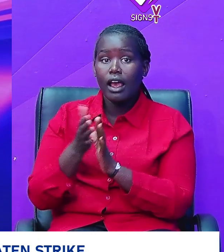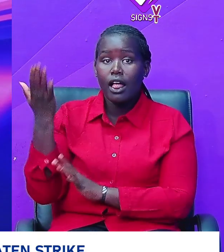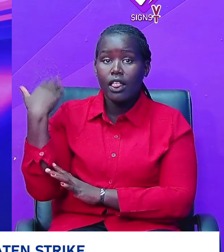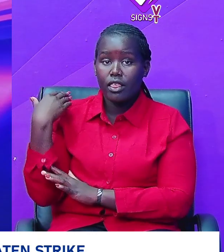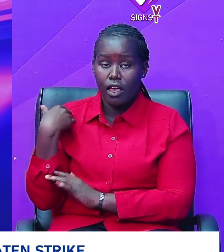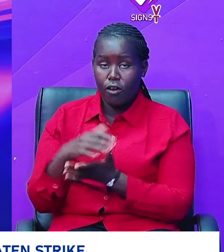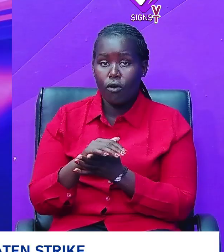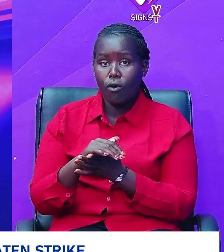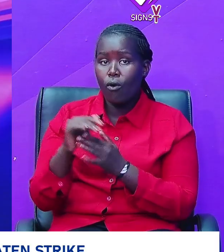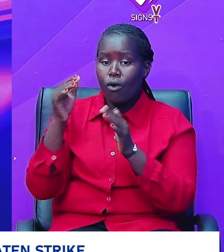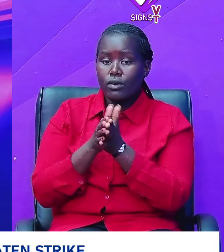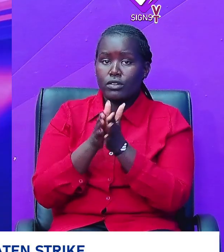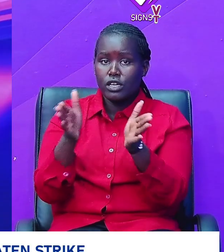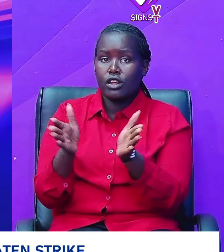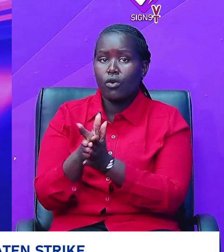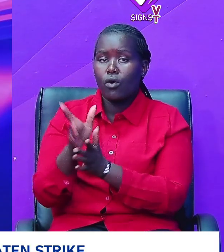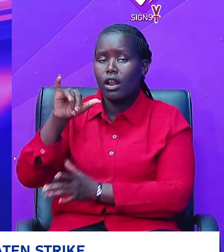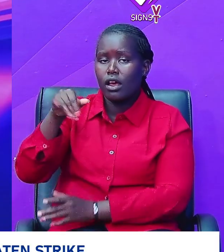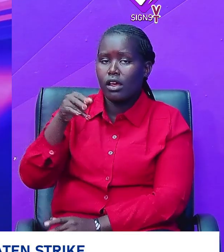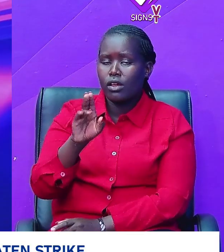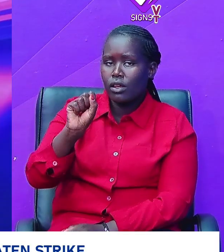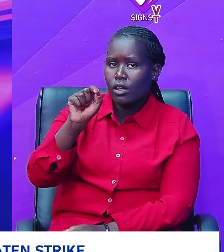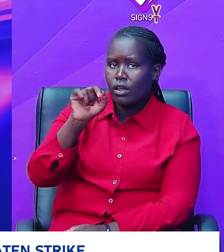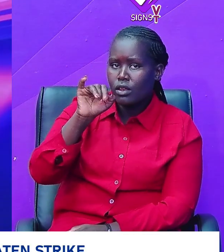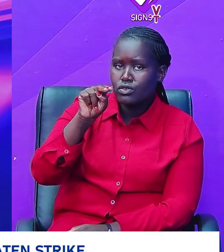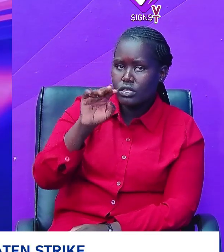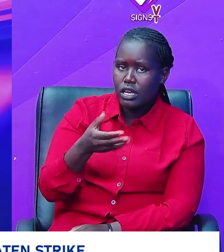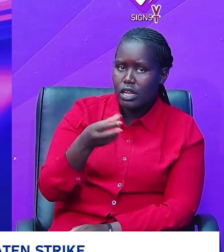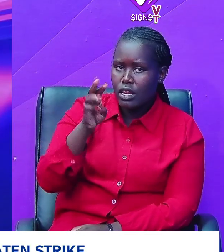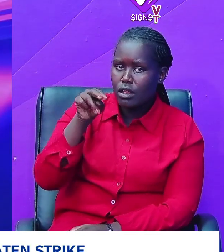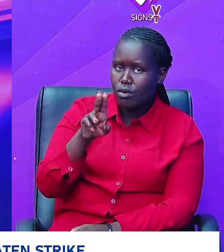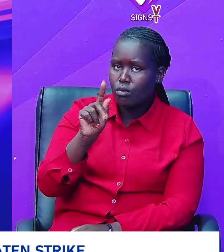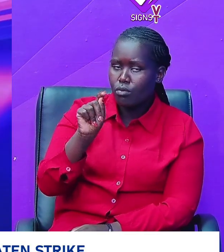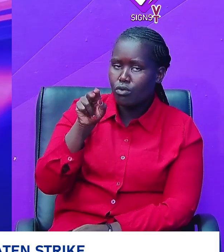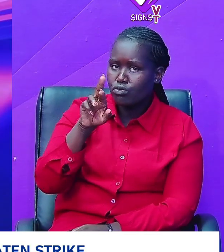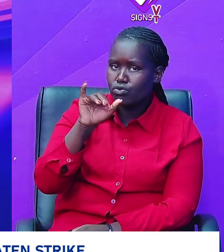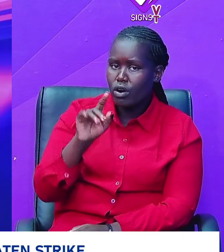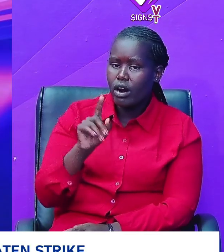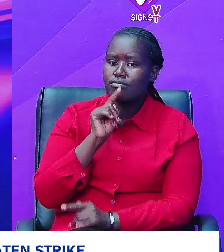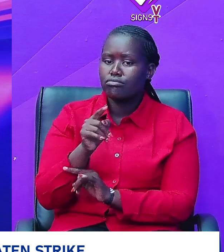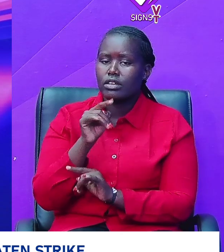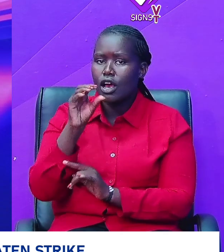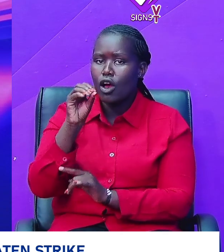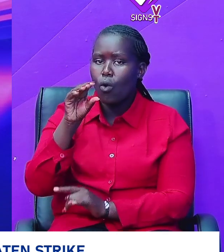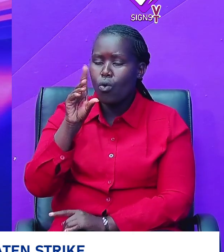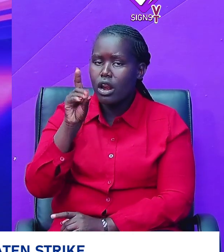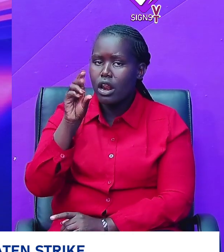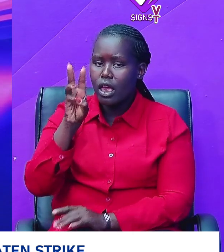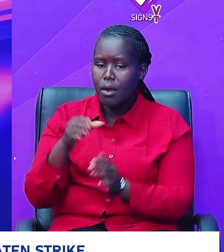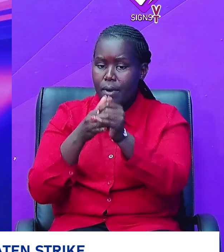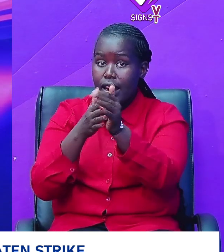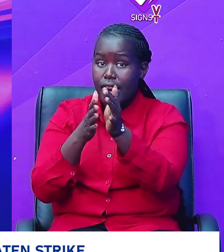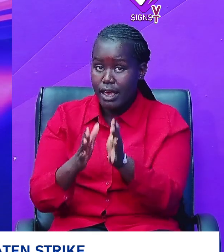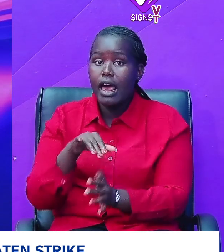and Democratic Party leader Justin Muturi has sharply criticized ODM leader Raila